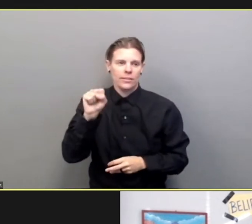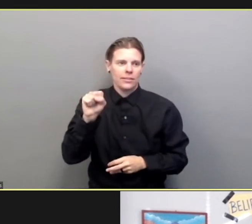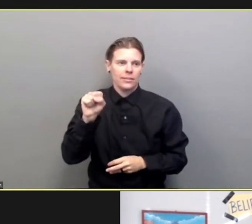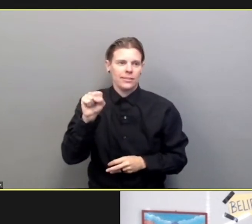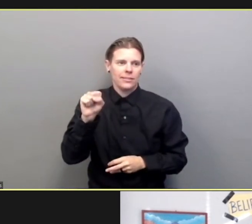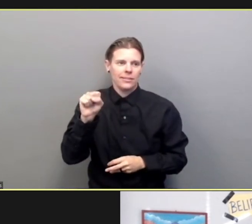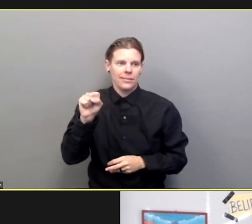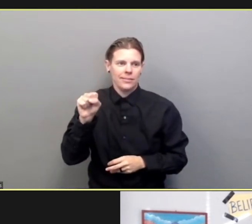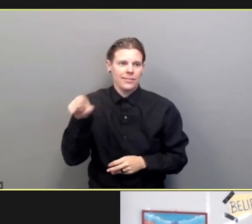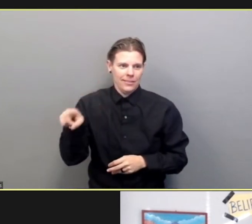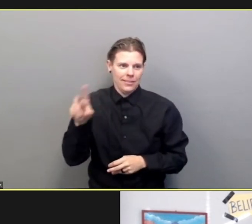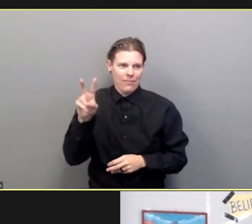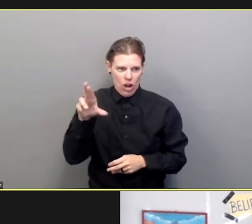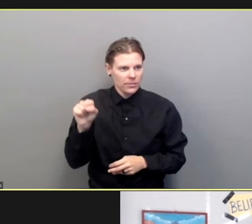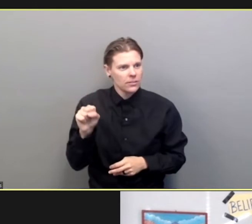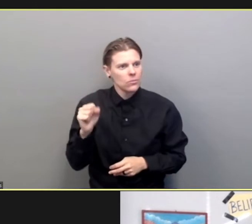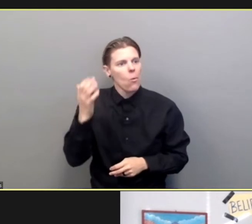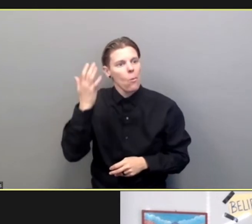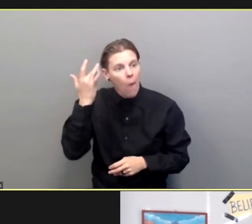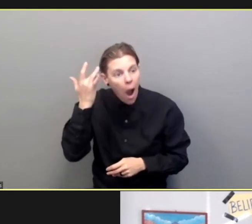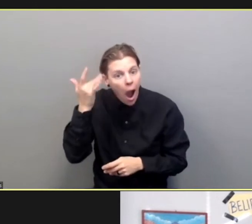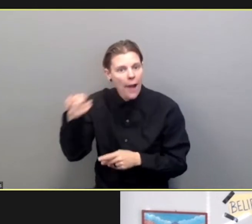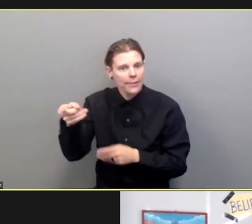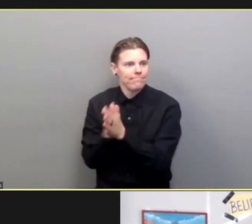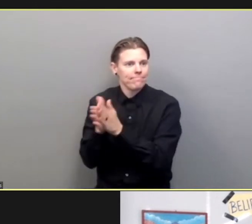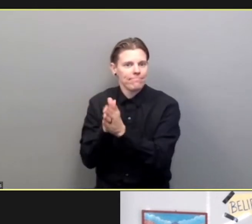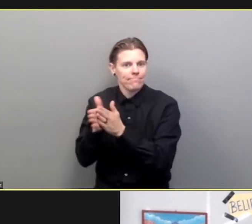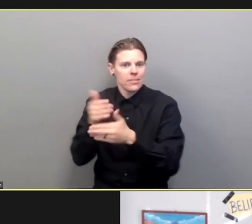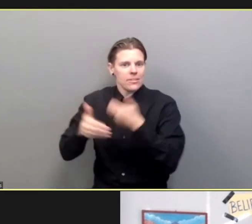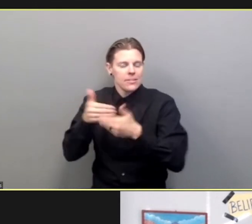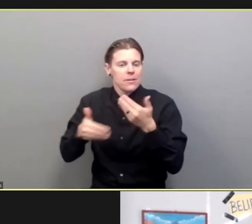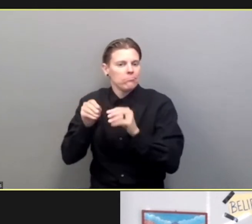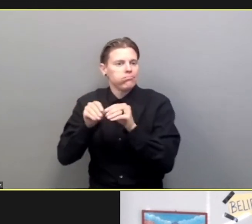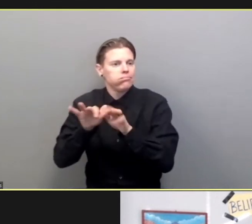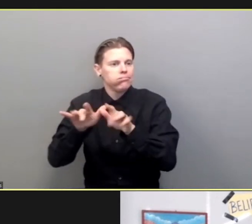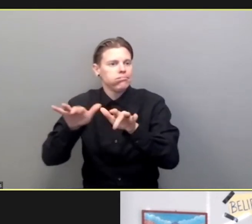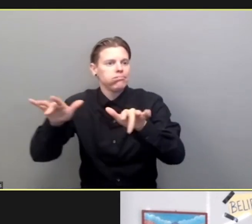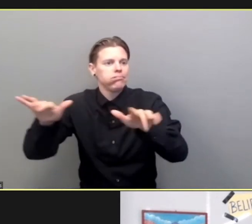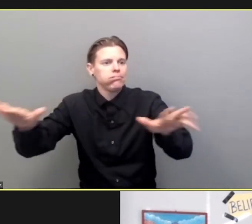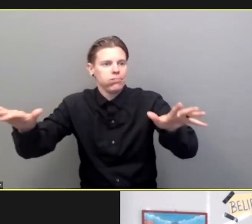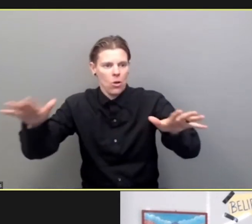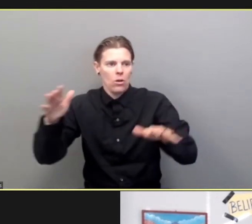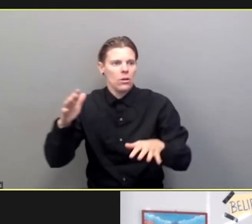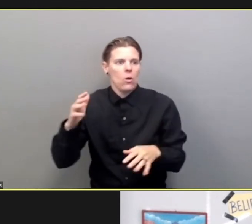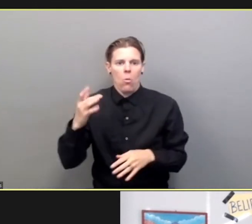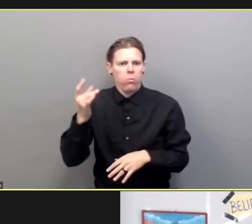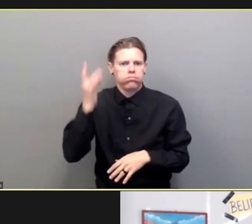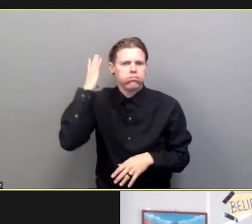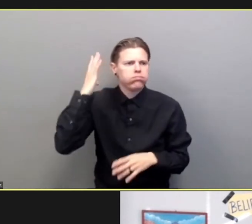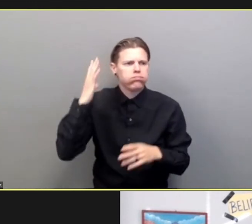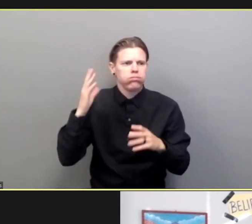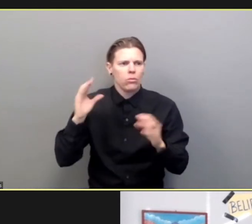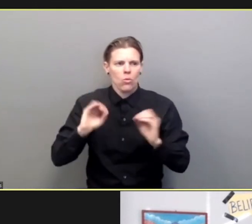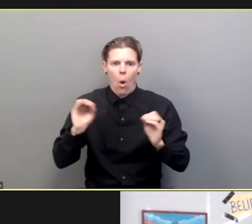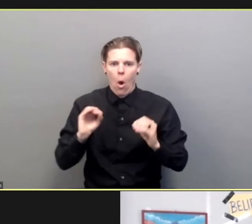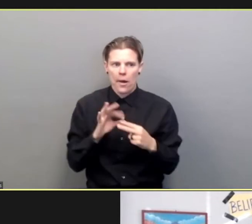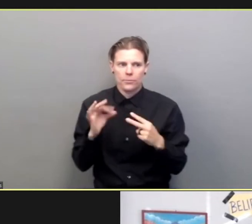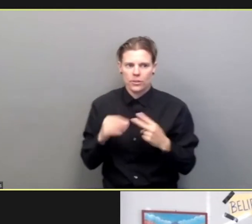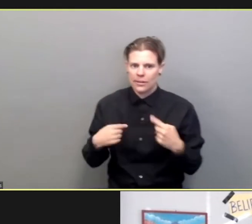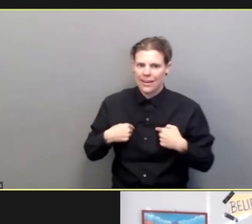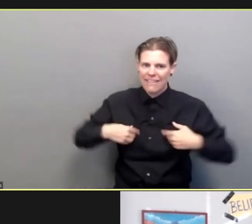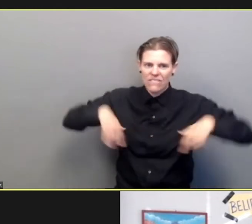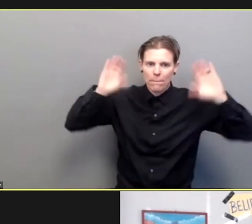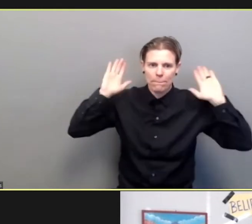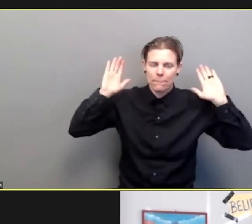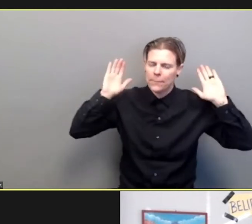because the virus is more infectious and spreading more rapidly, we don't really have the option to give up. We just have to find evidence-based